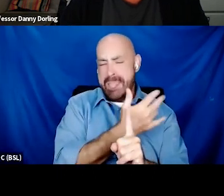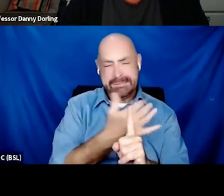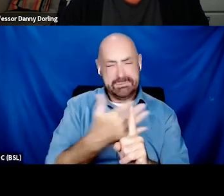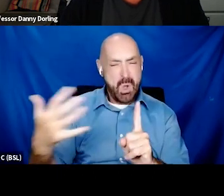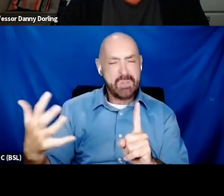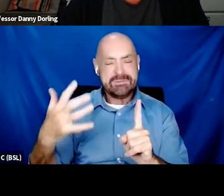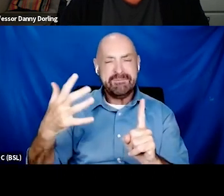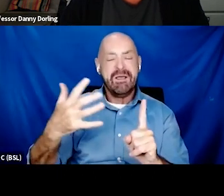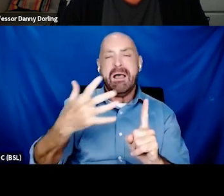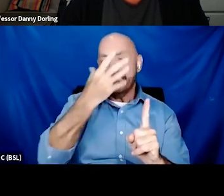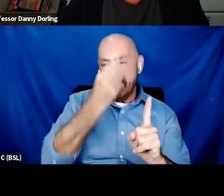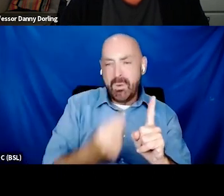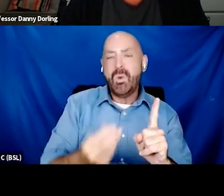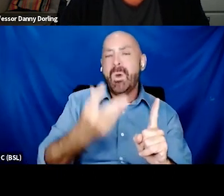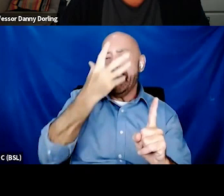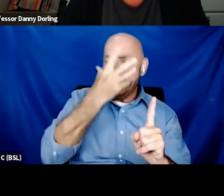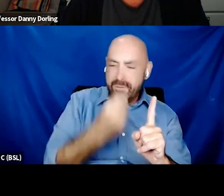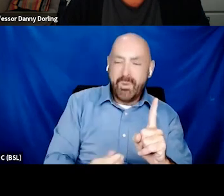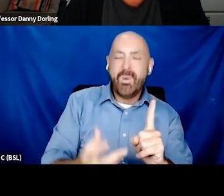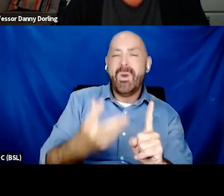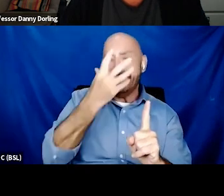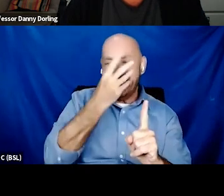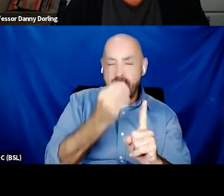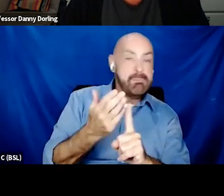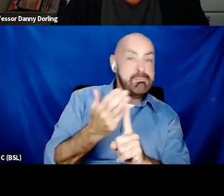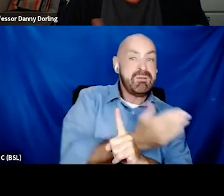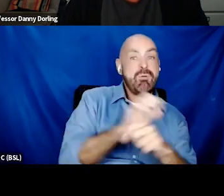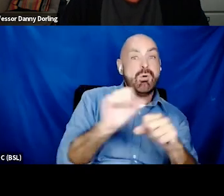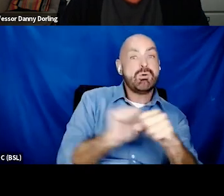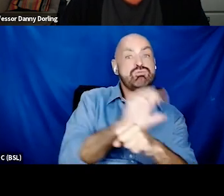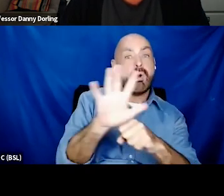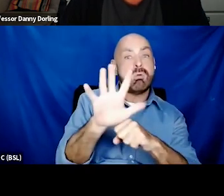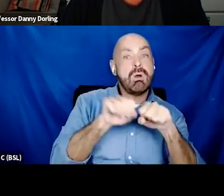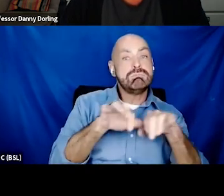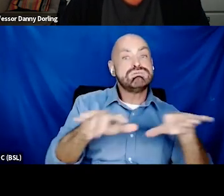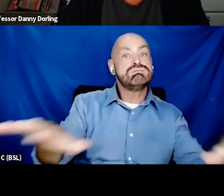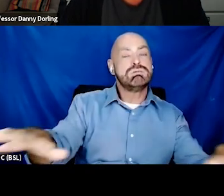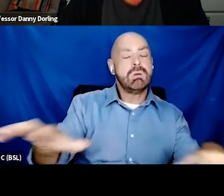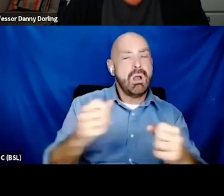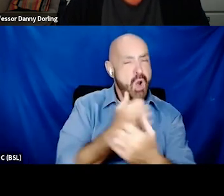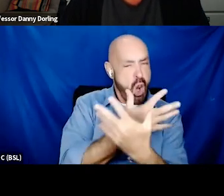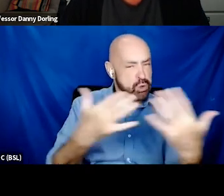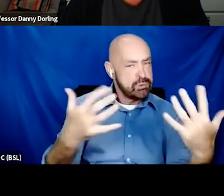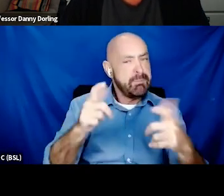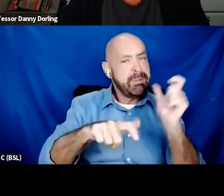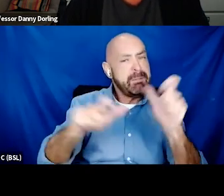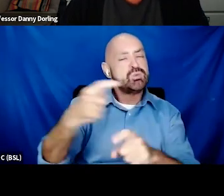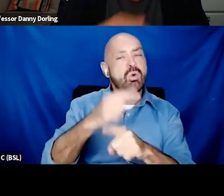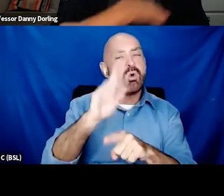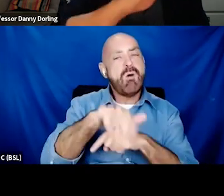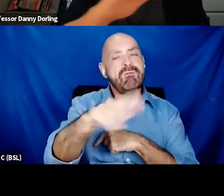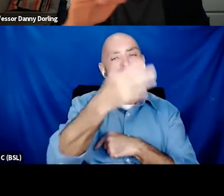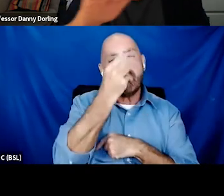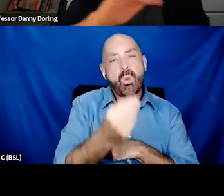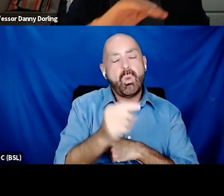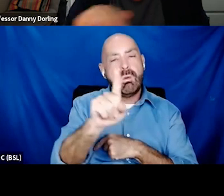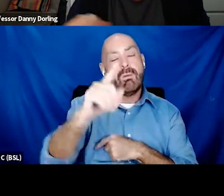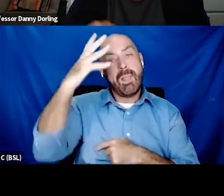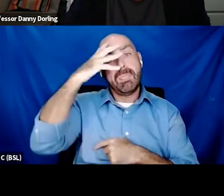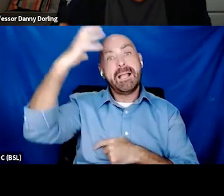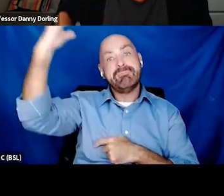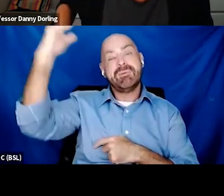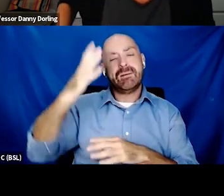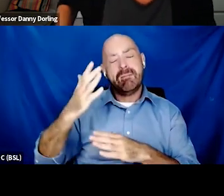of flu in the year before the coronavirus pandemic. A lot of talking up, particularly by the government, because when life